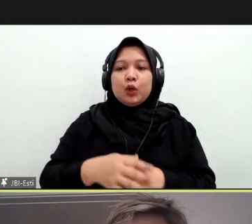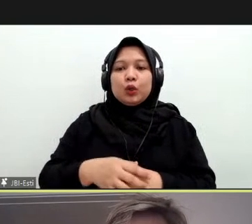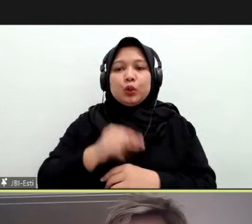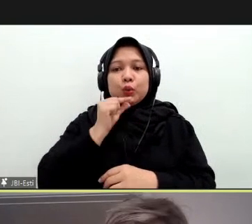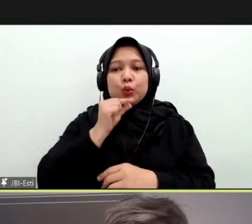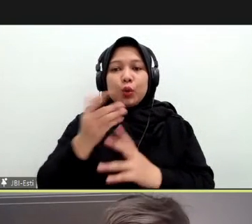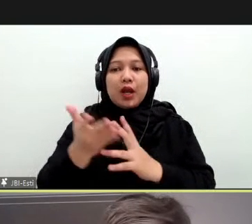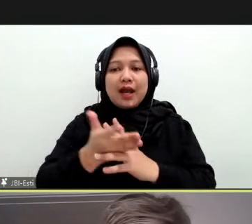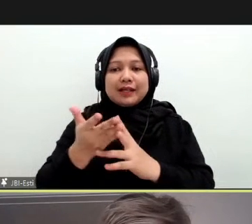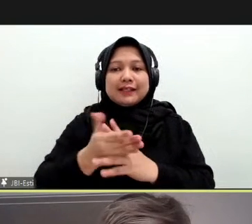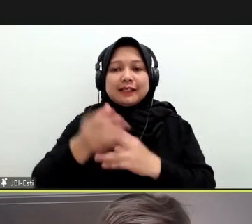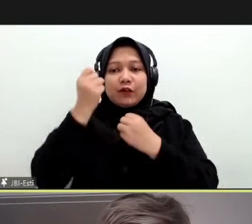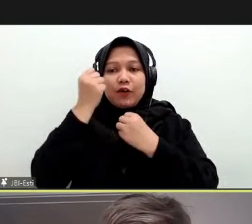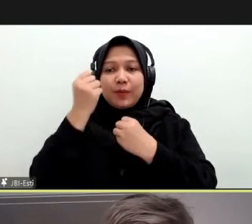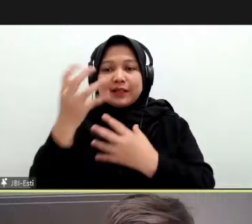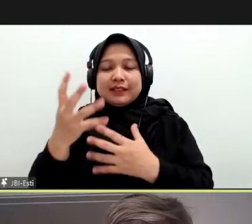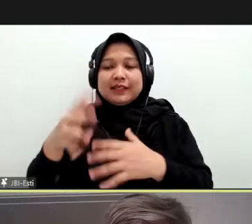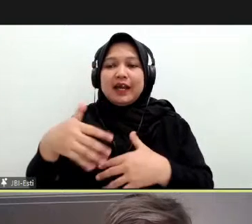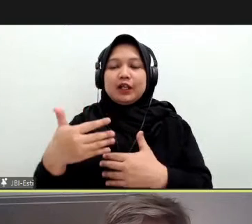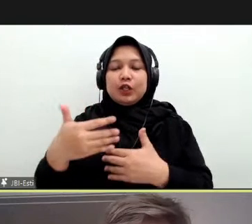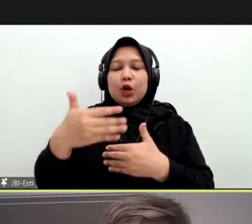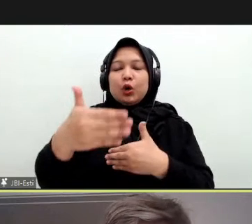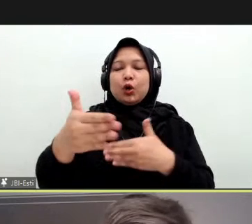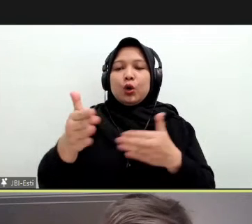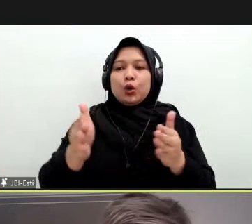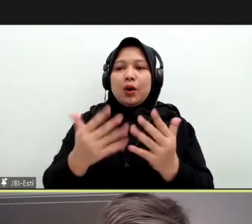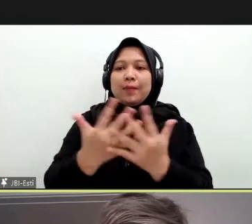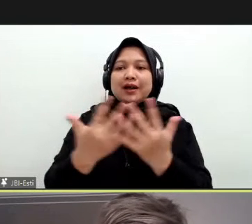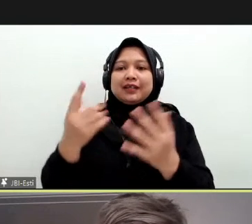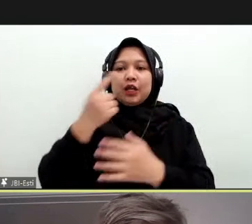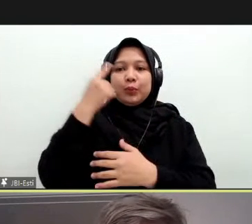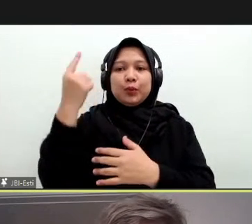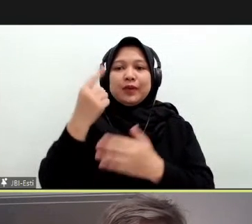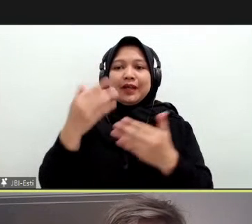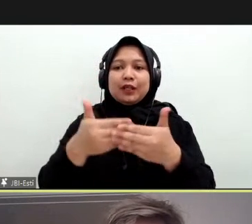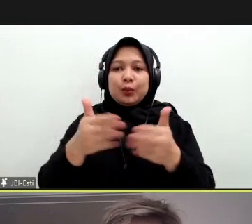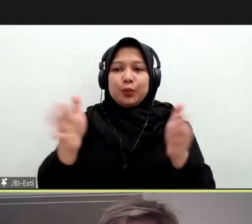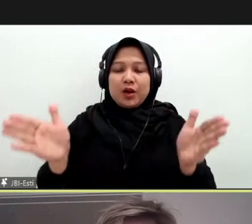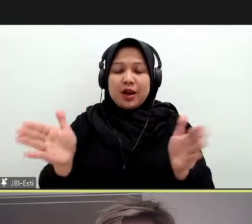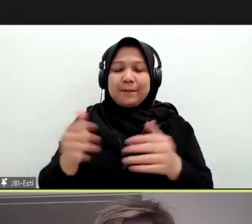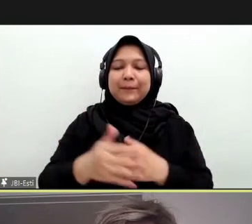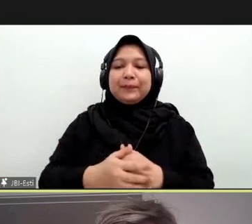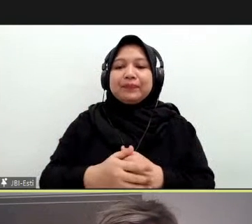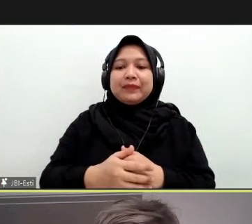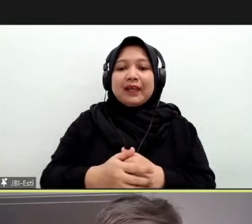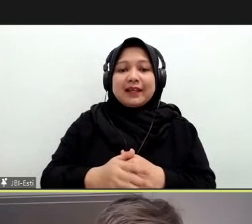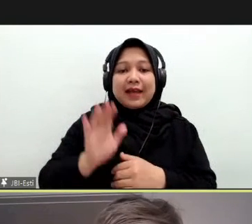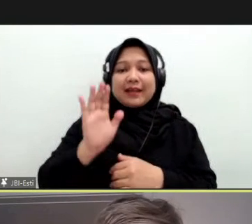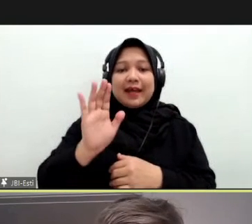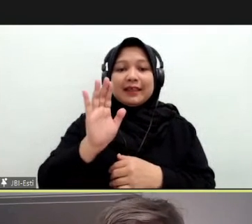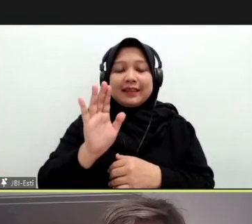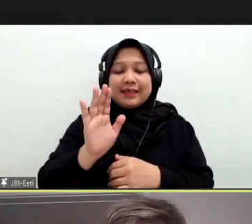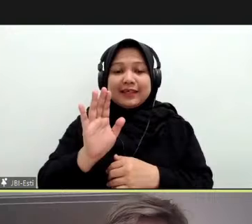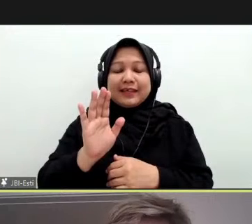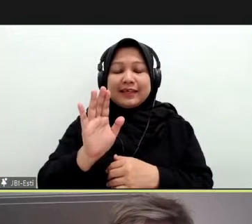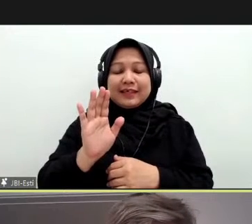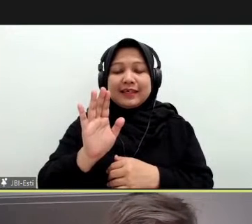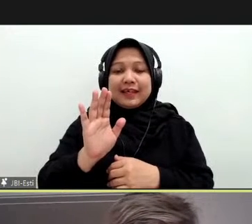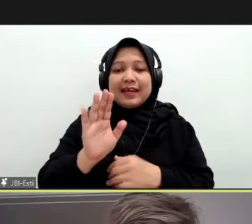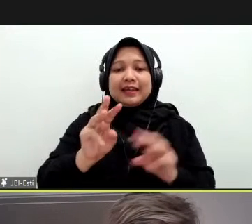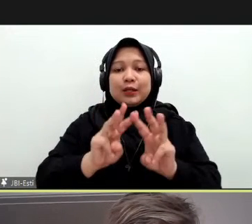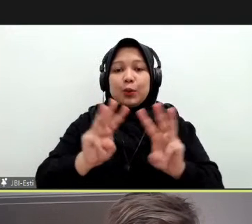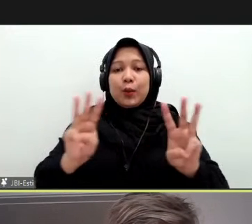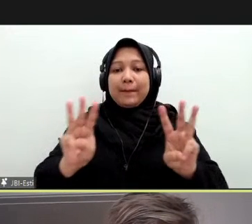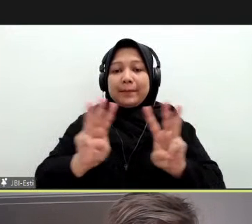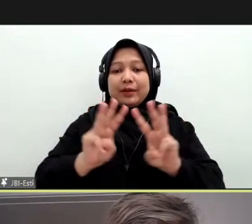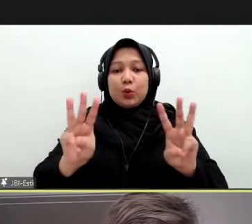come in addition to the numbers I shared a moment ago on closing civic space. And many of these measures persist and become